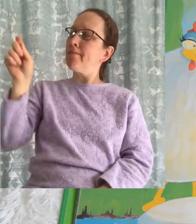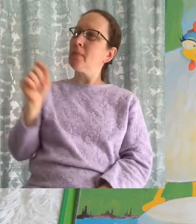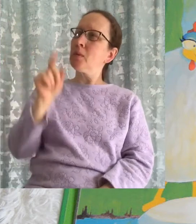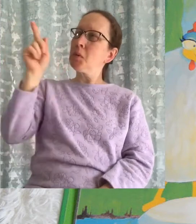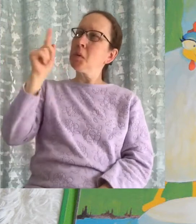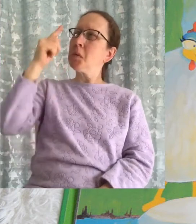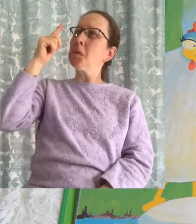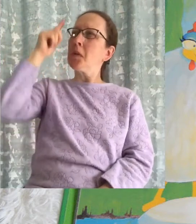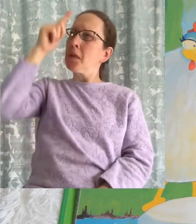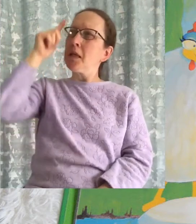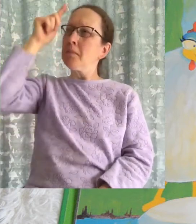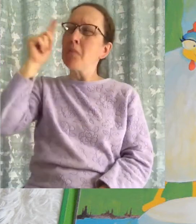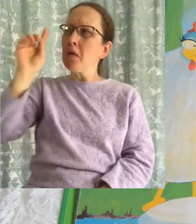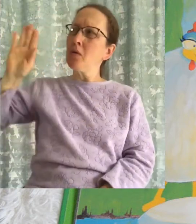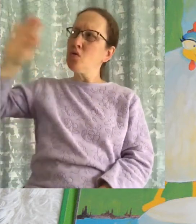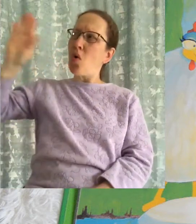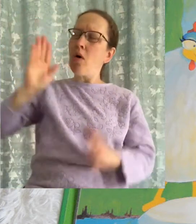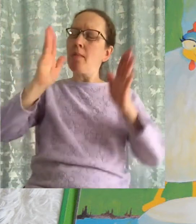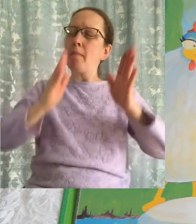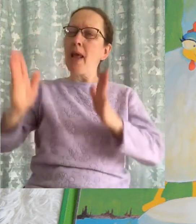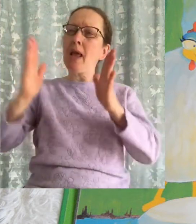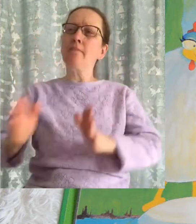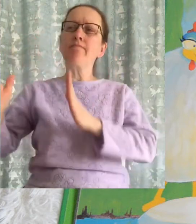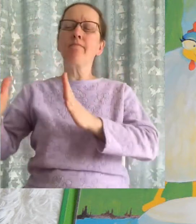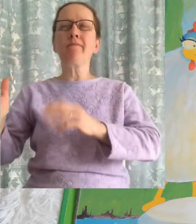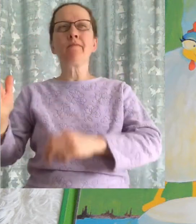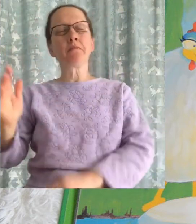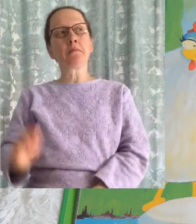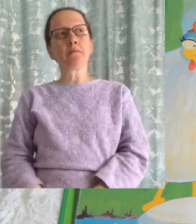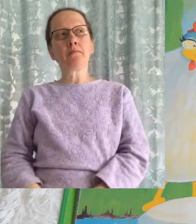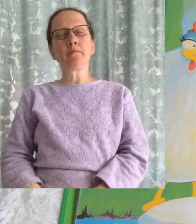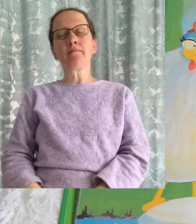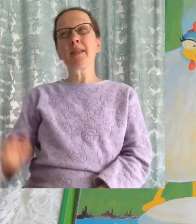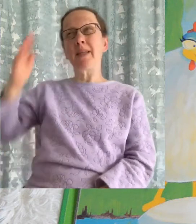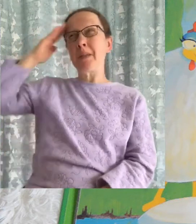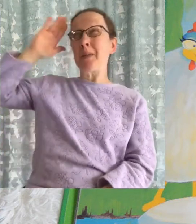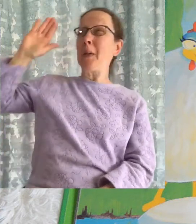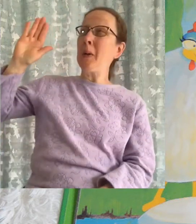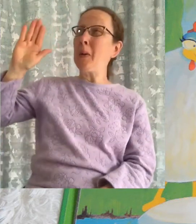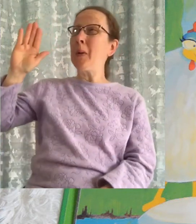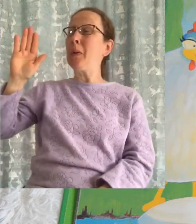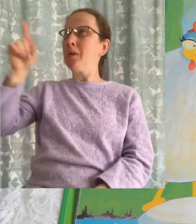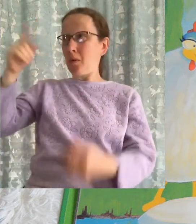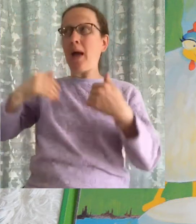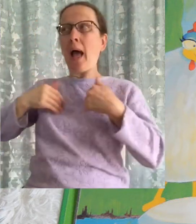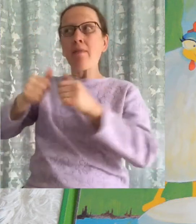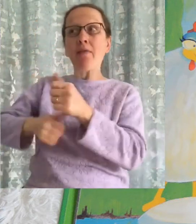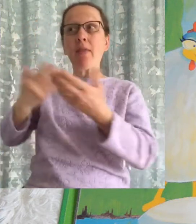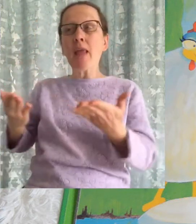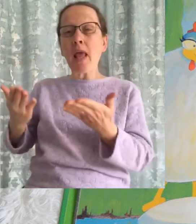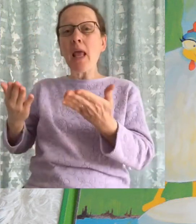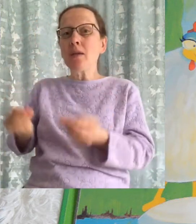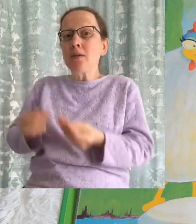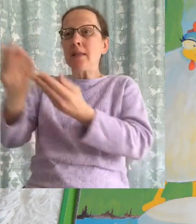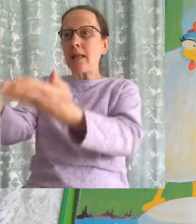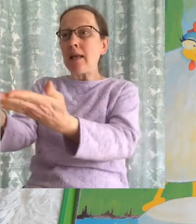the chicken had thought her plan through. I'm not sure, little chicken. You have